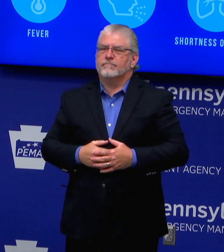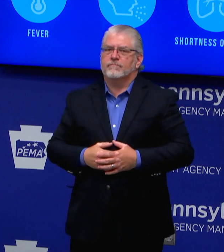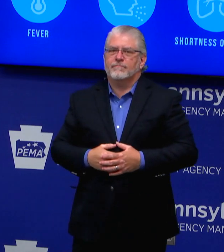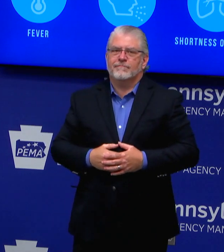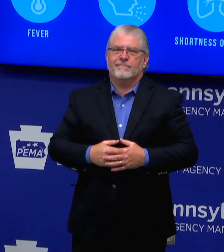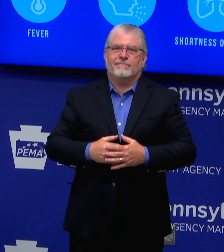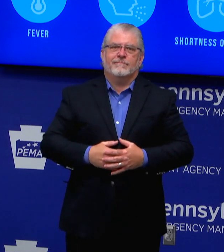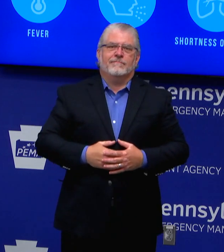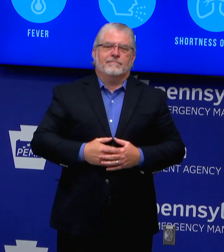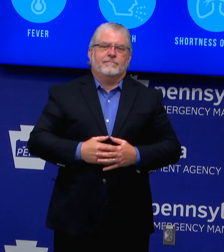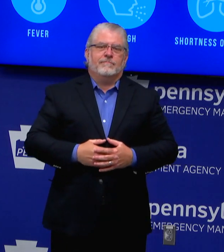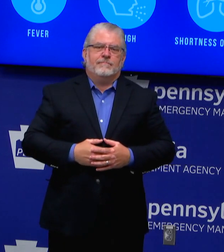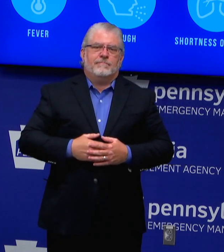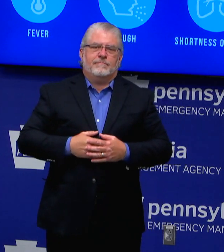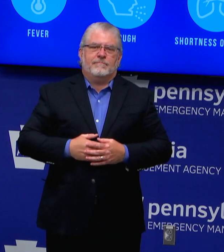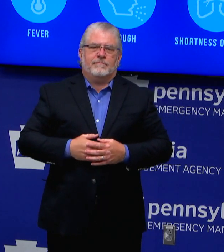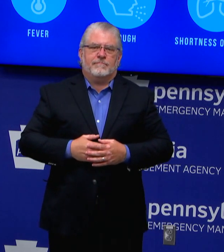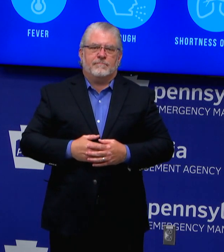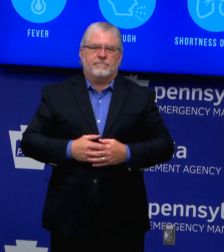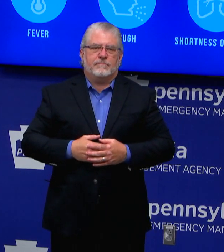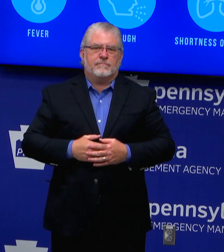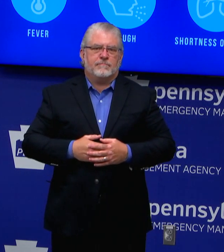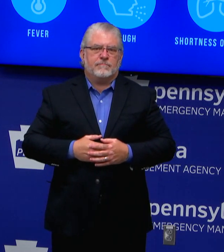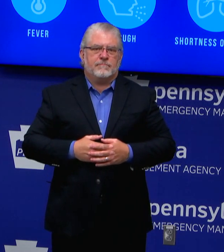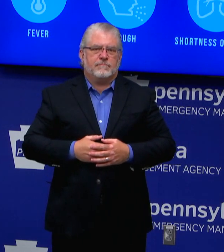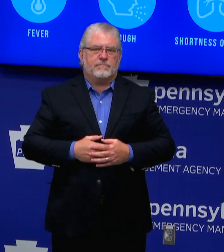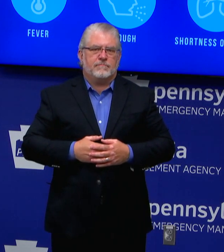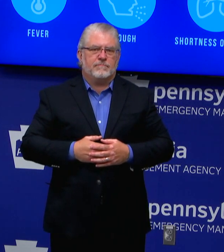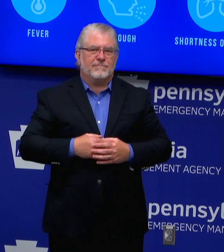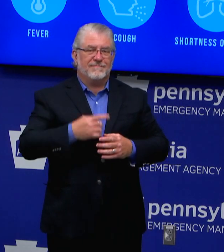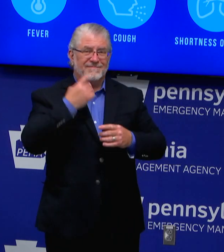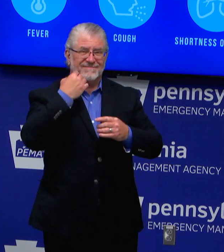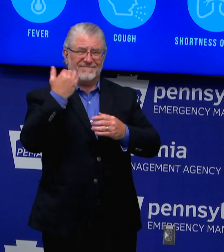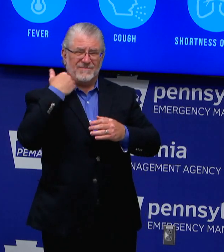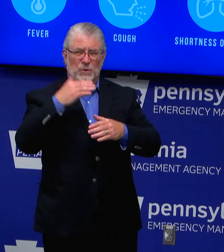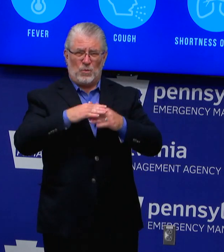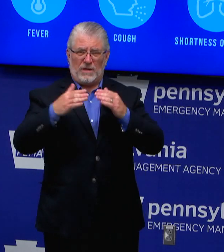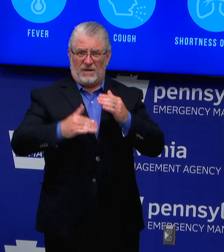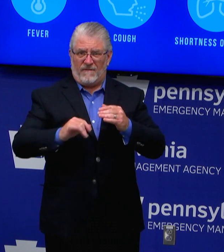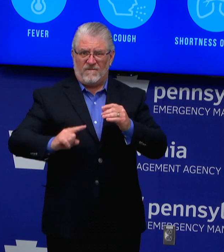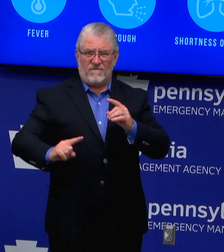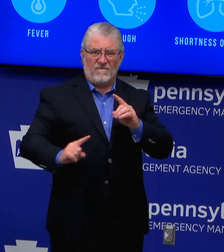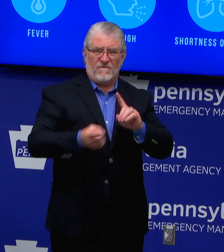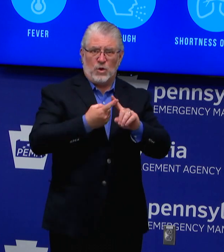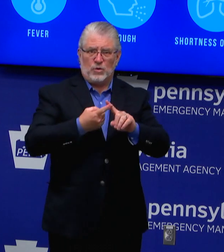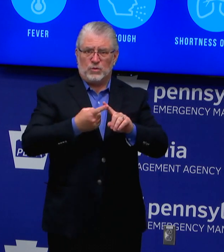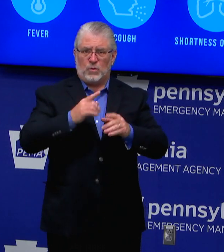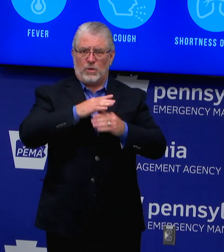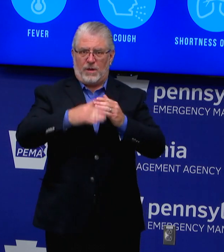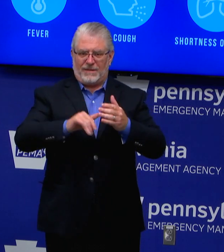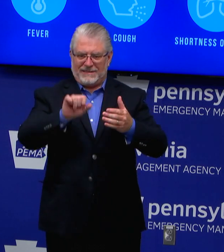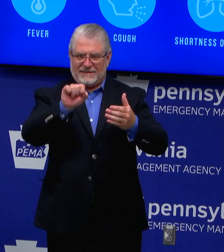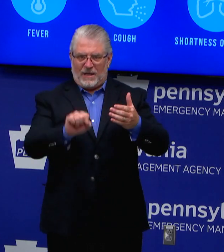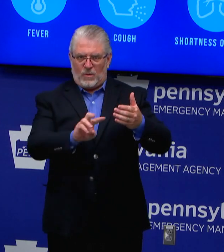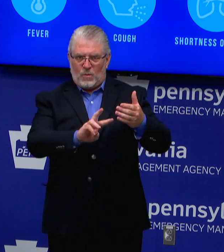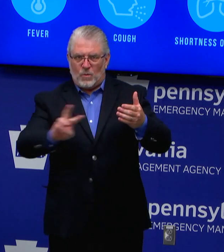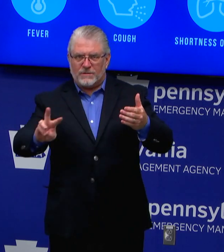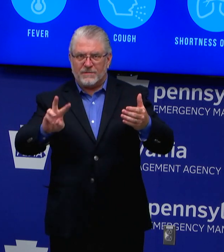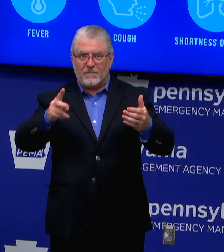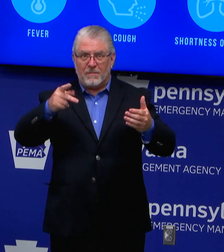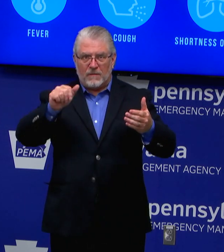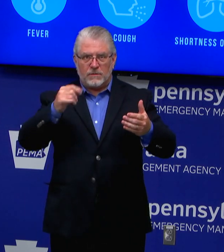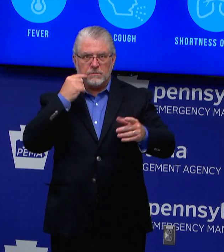From WTAE. This past weekend marked the first weekend most of southwestern Pennsylvania was in the yellow phase. Are you getting